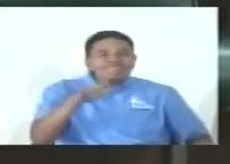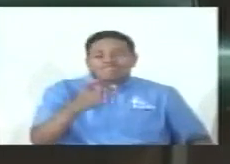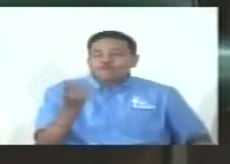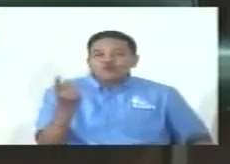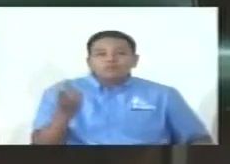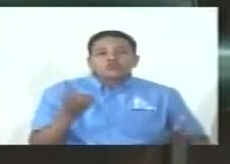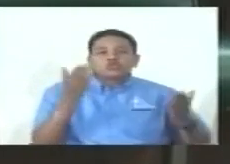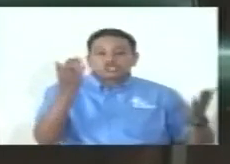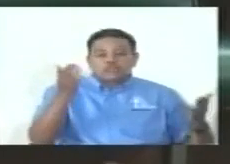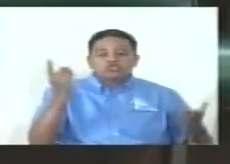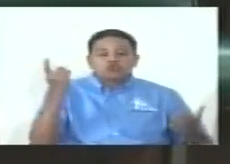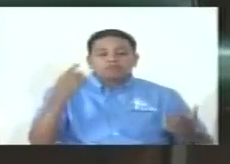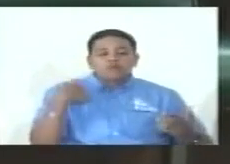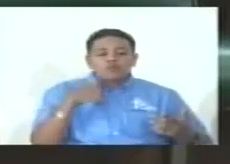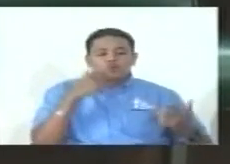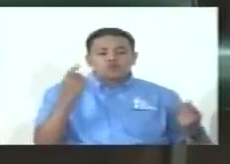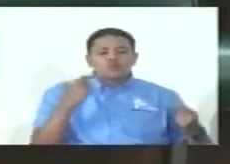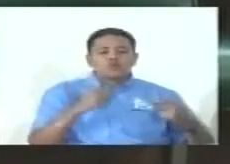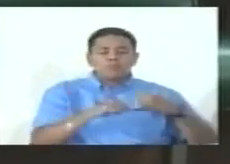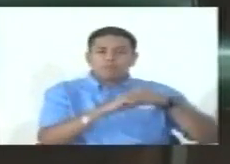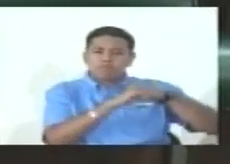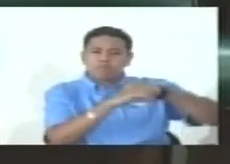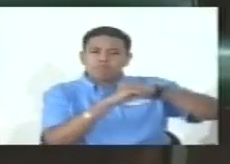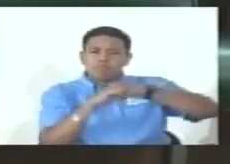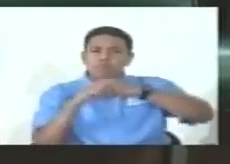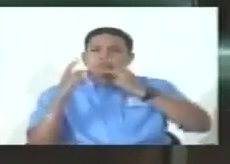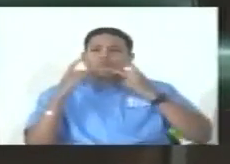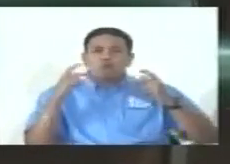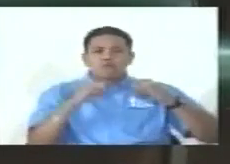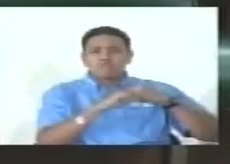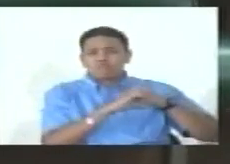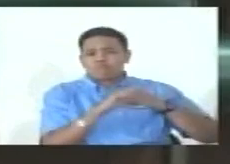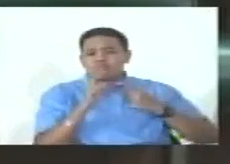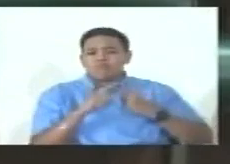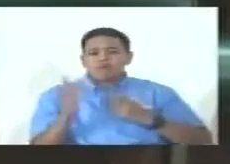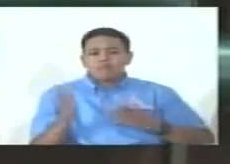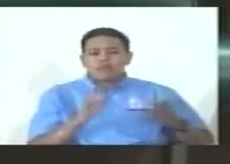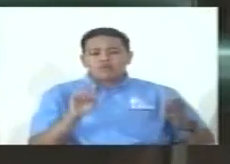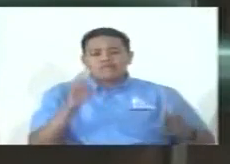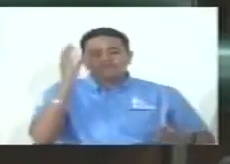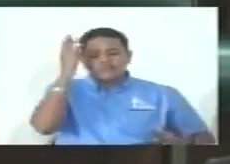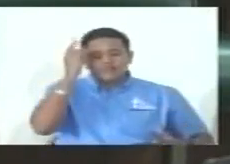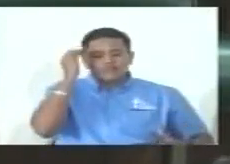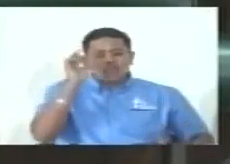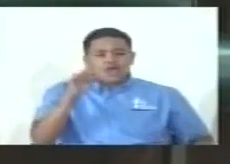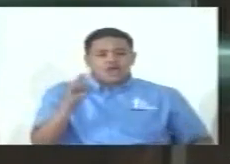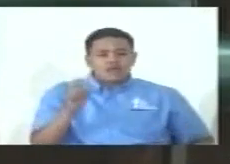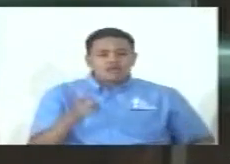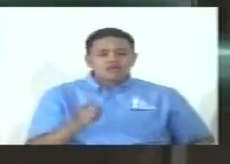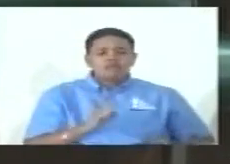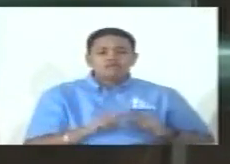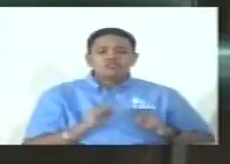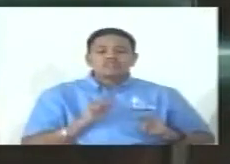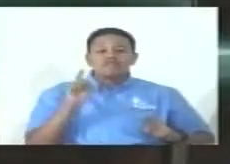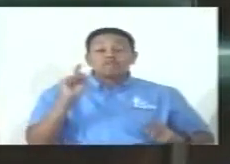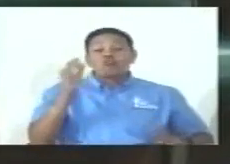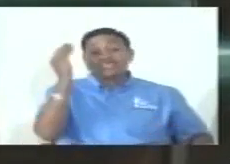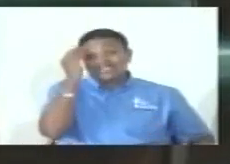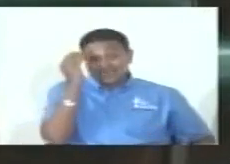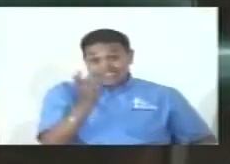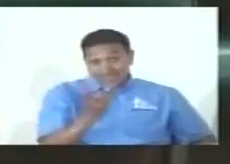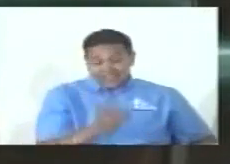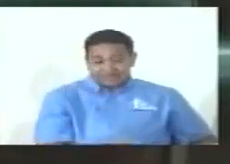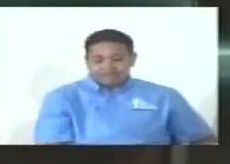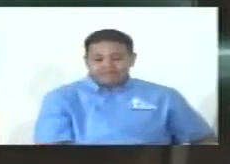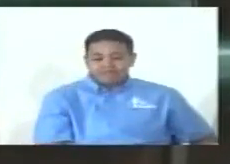something also that when we're doing the public education and our planning, we have to take into consideration. But I must say,